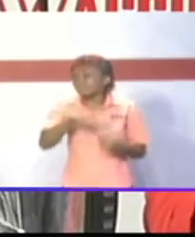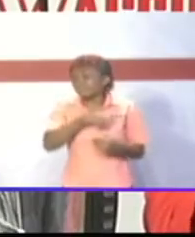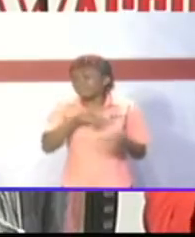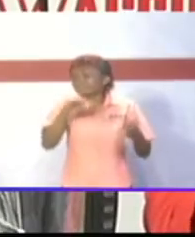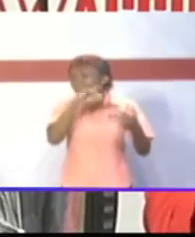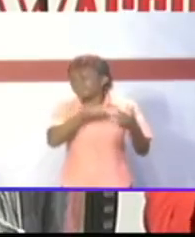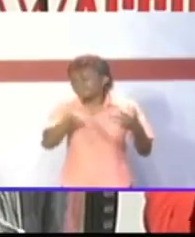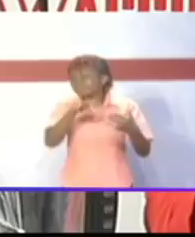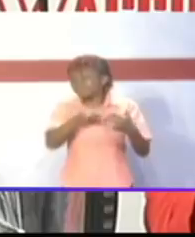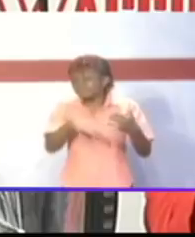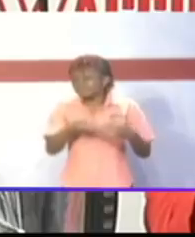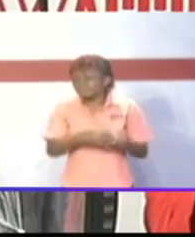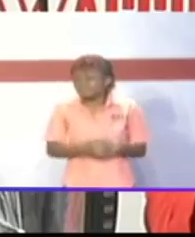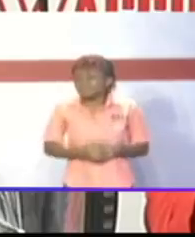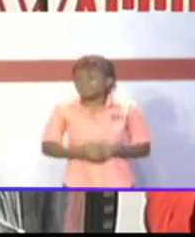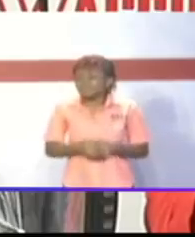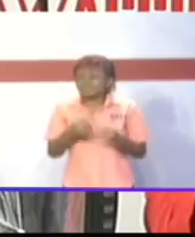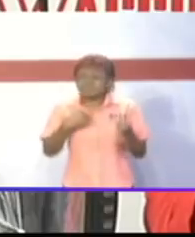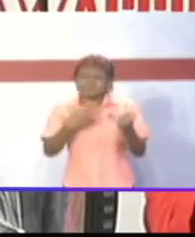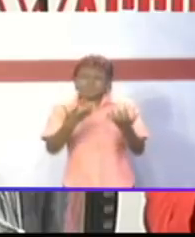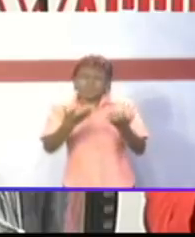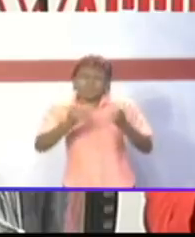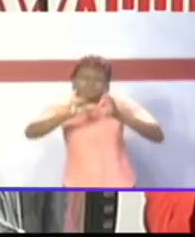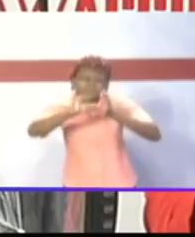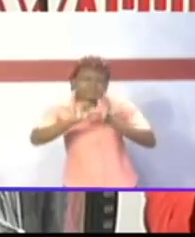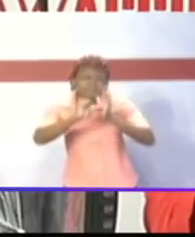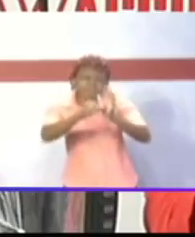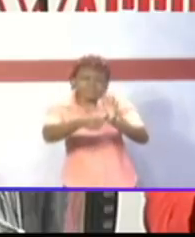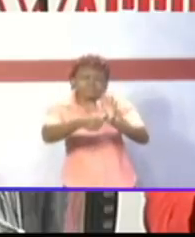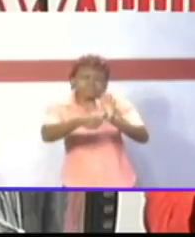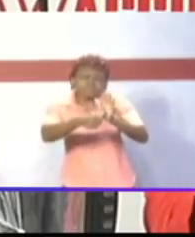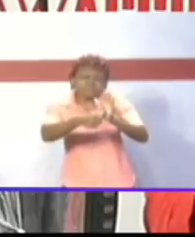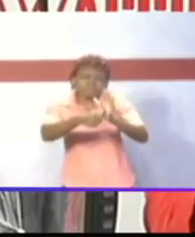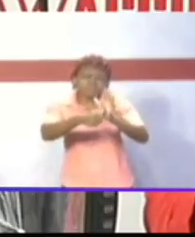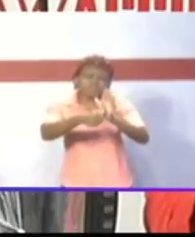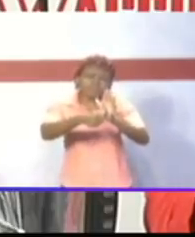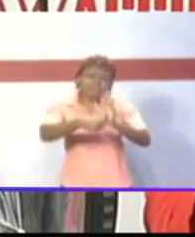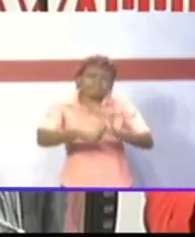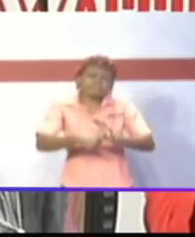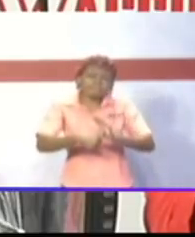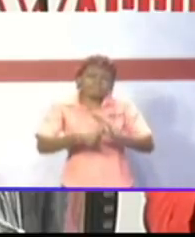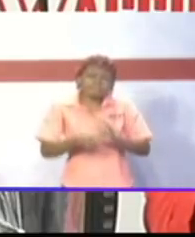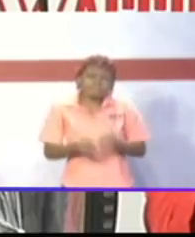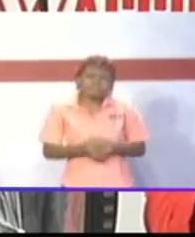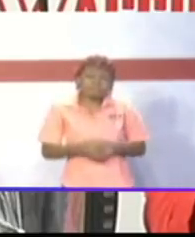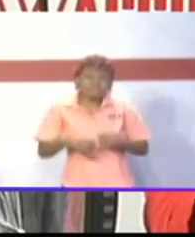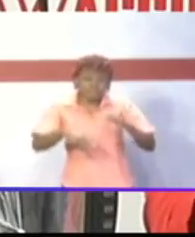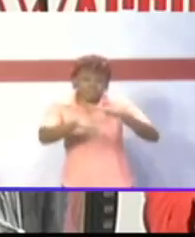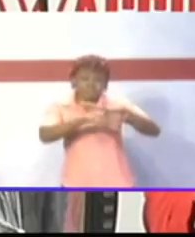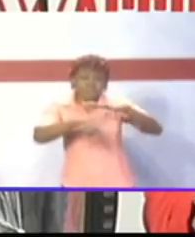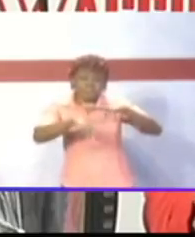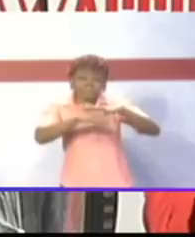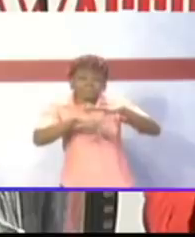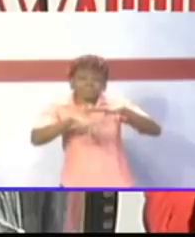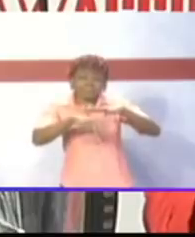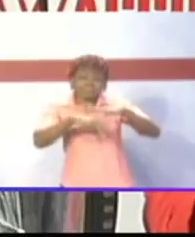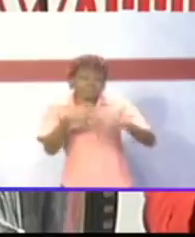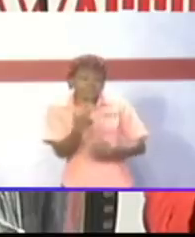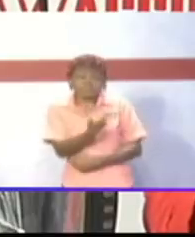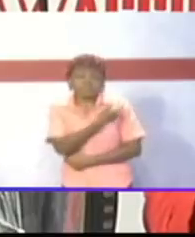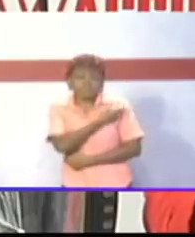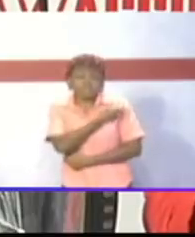I just want to reiterate what the additional primary dose is about. For those who receive